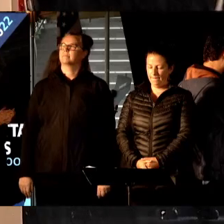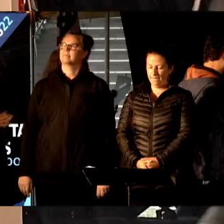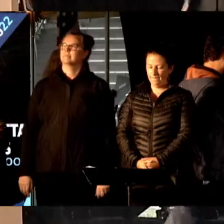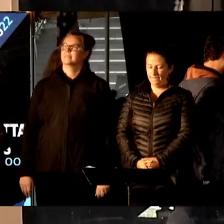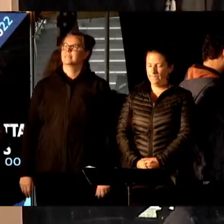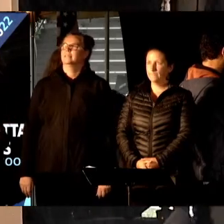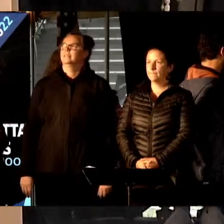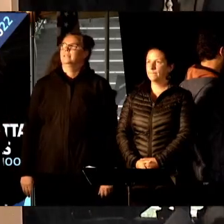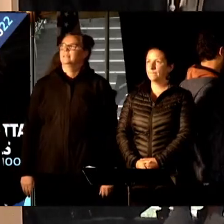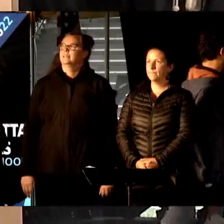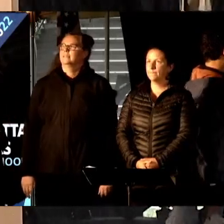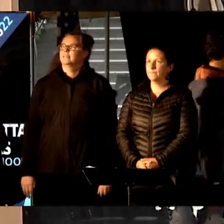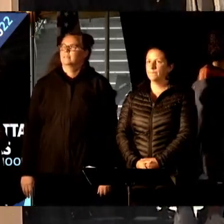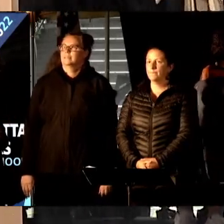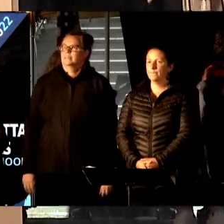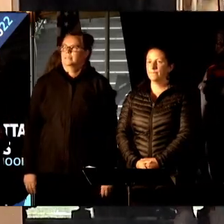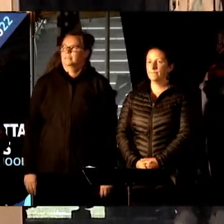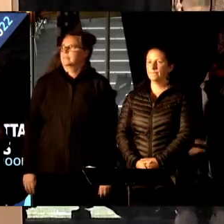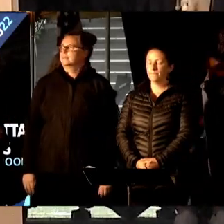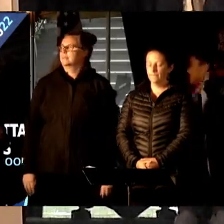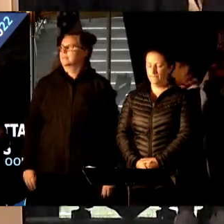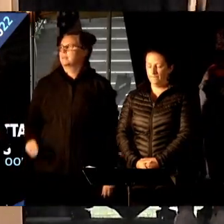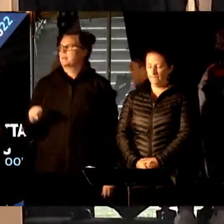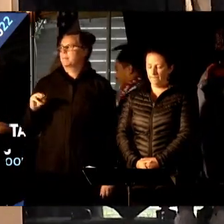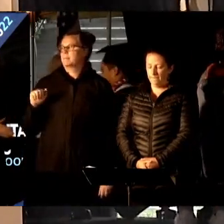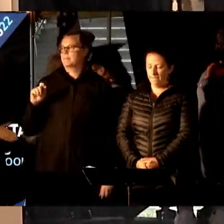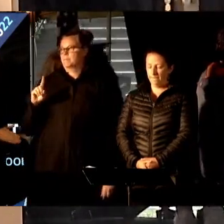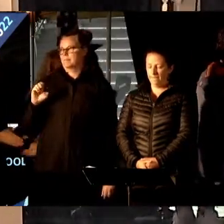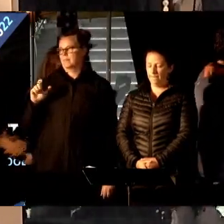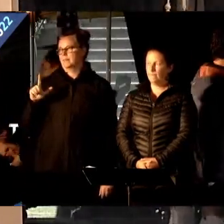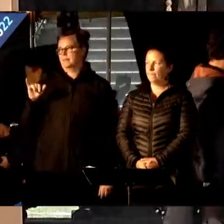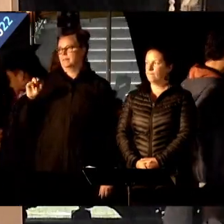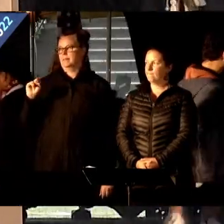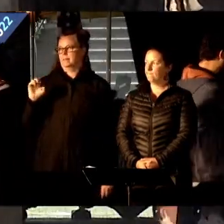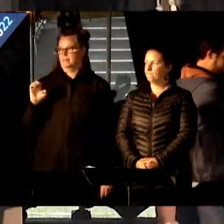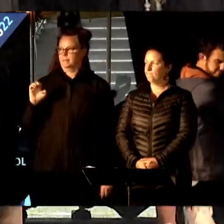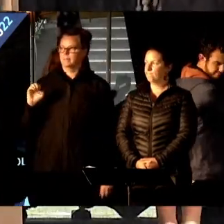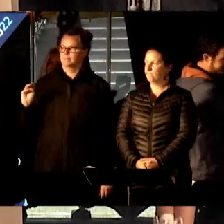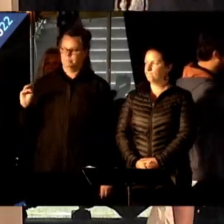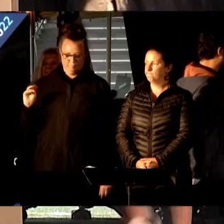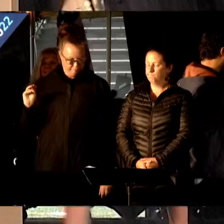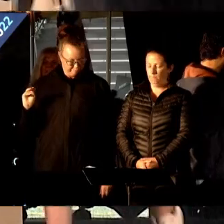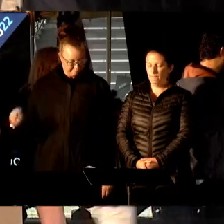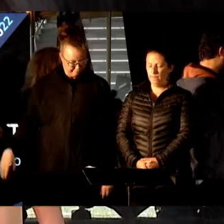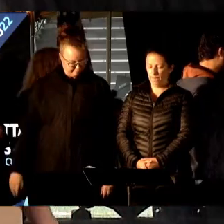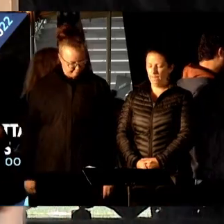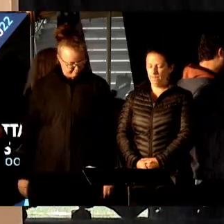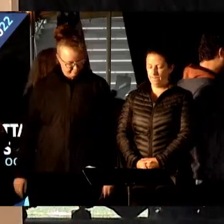Madeline Miller.